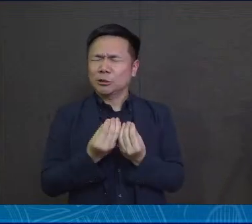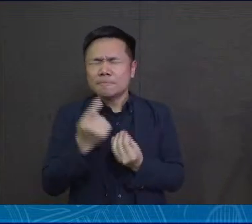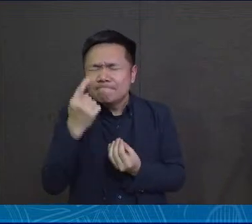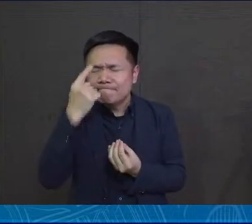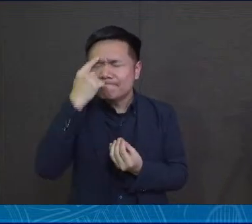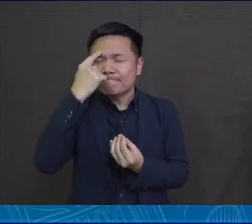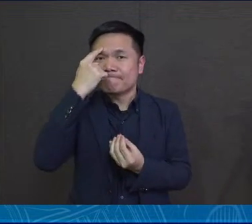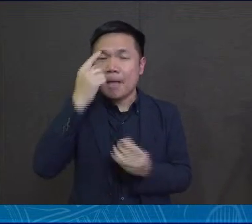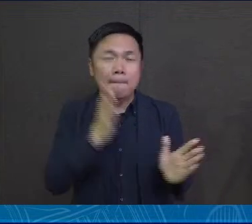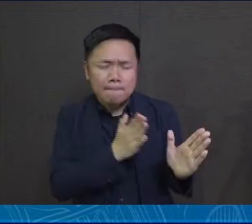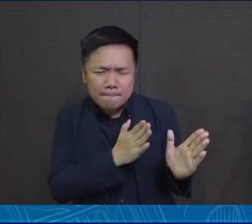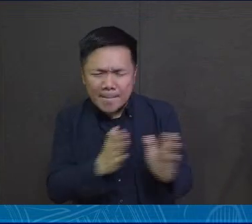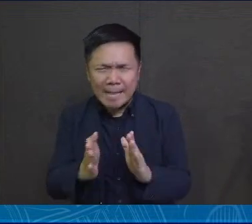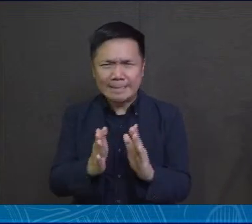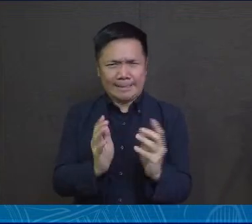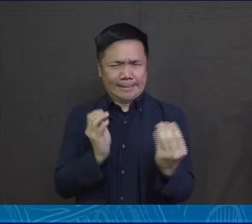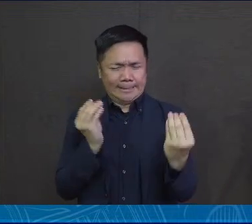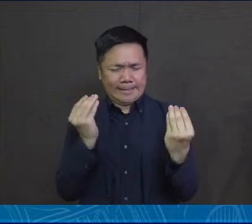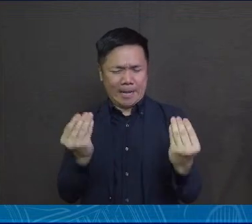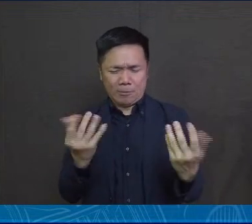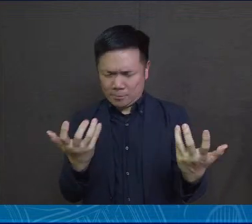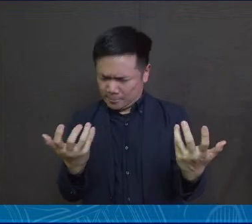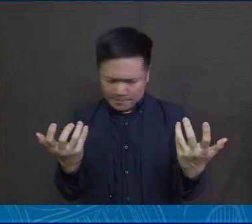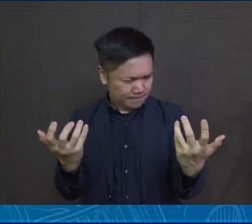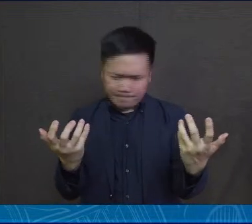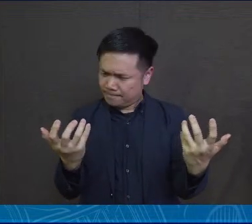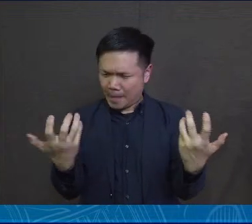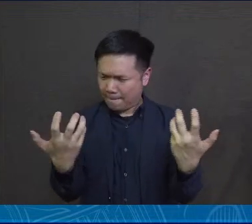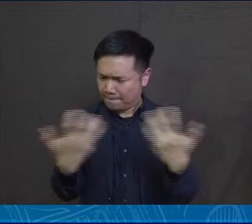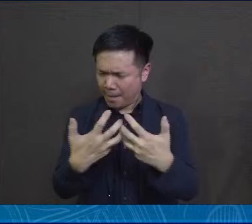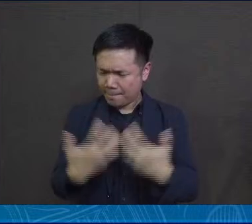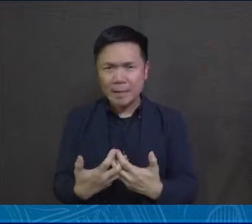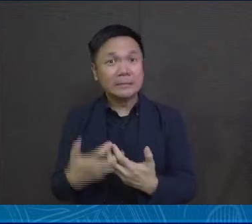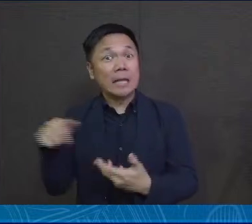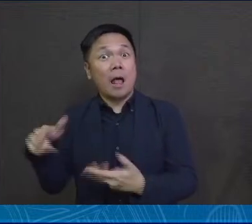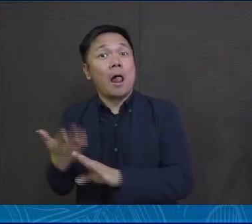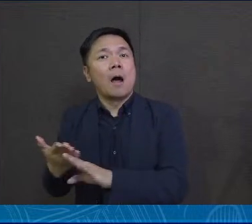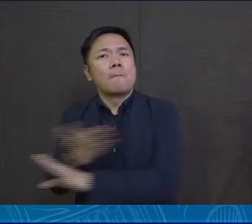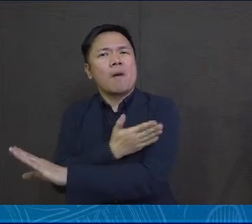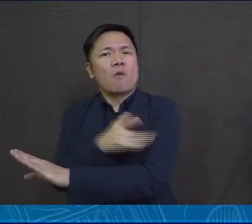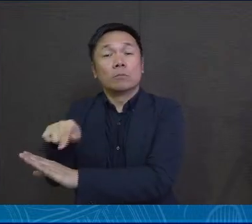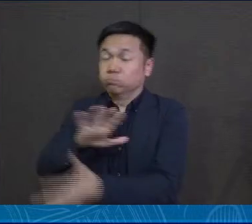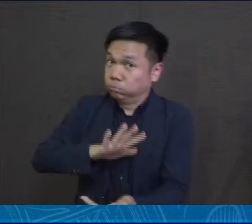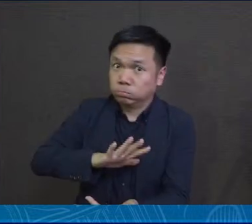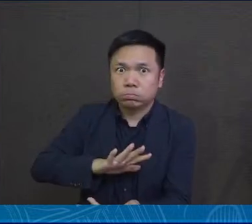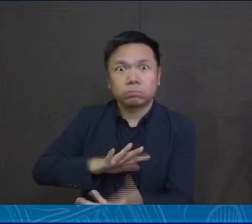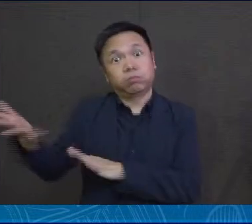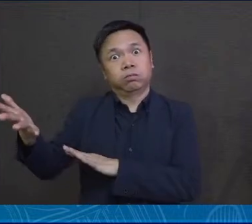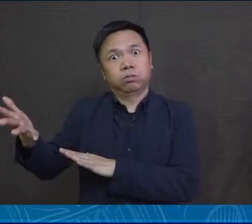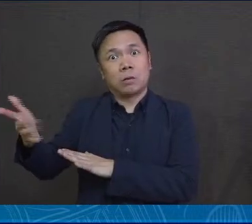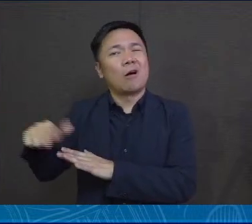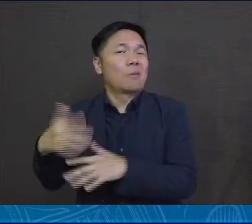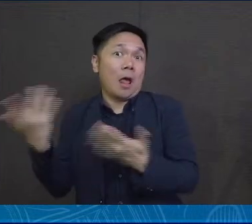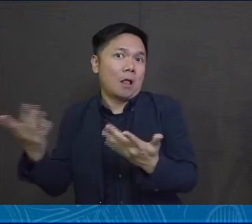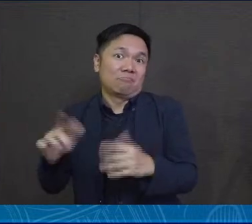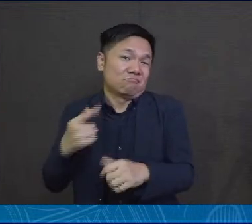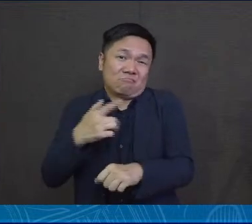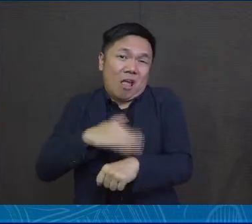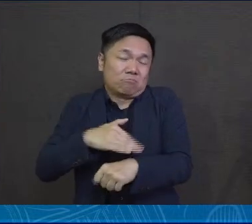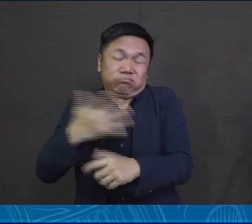plan to actually help our nation prepare for any disasters or the season that was